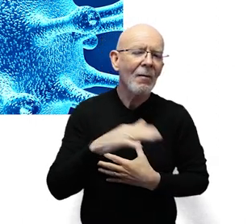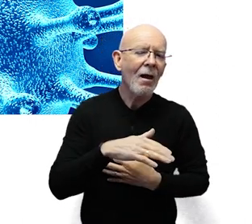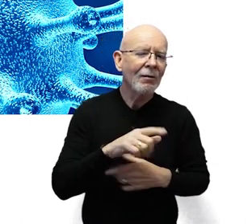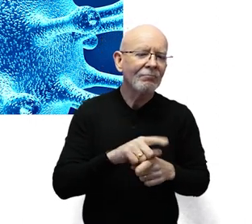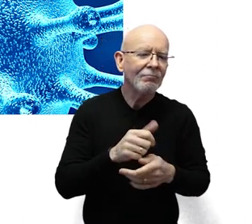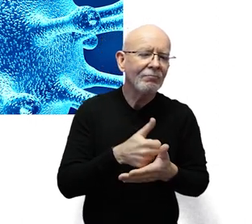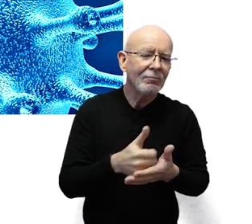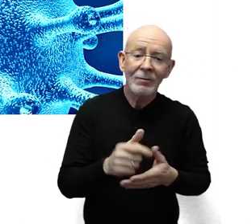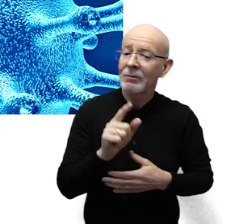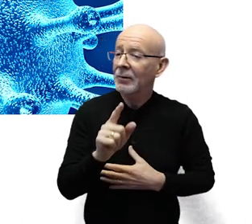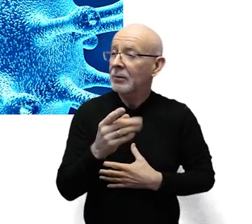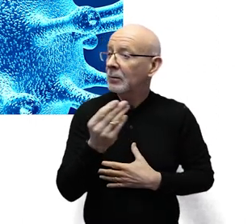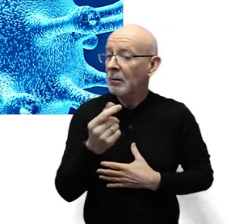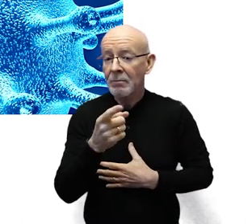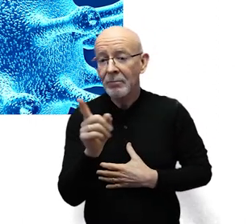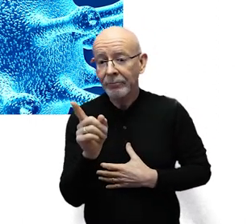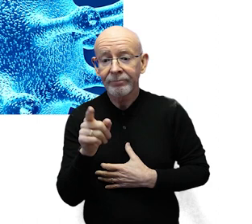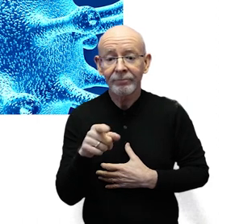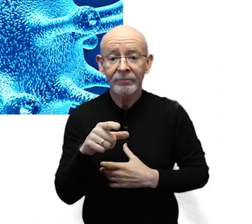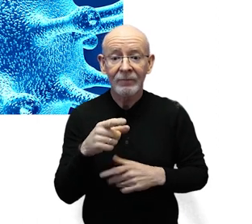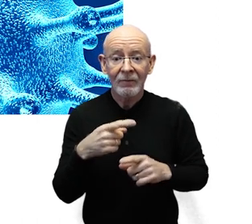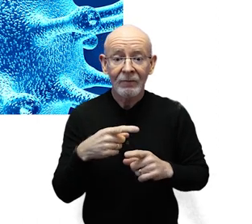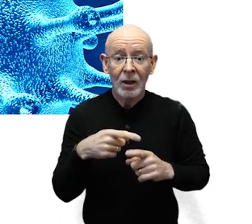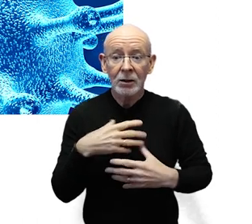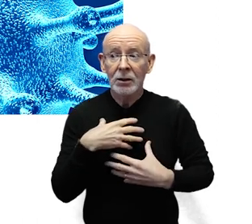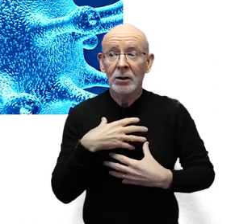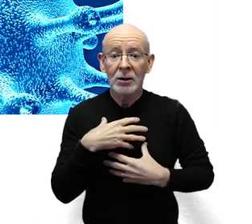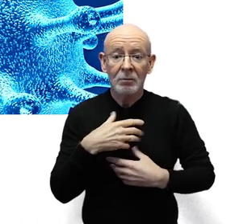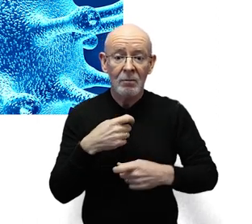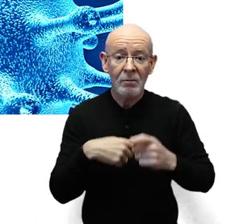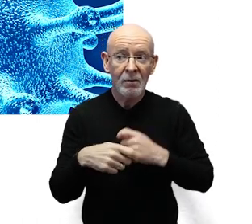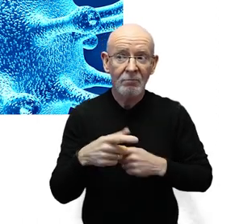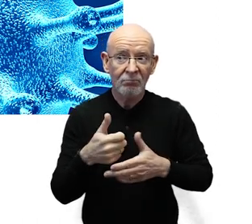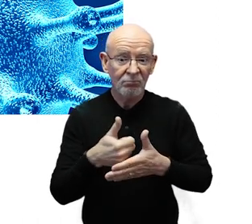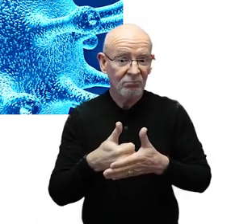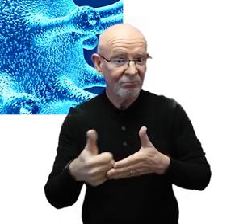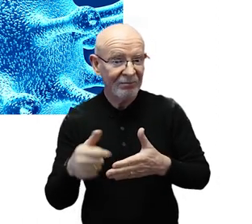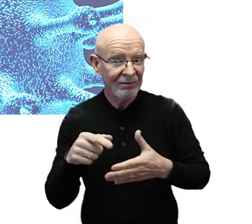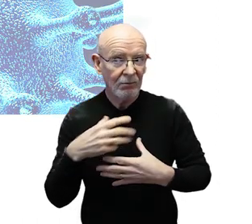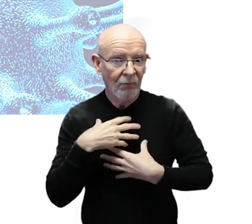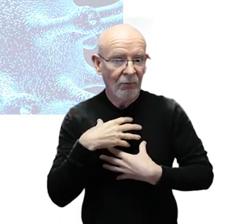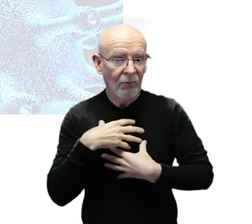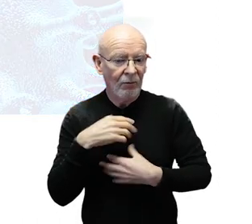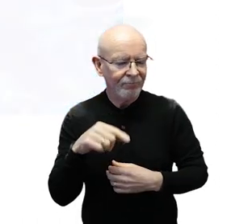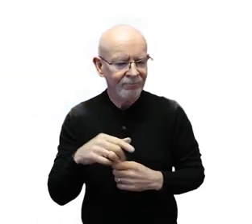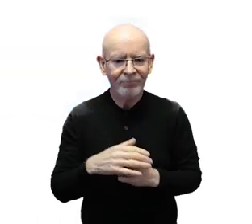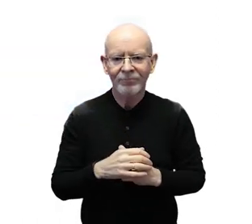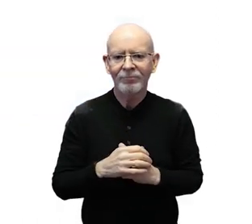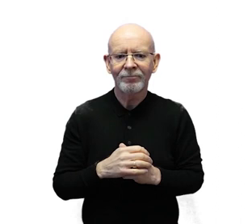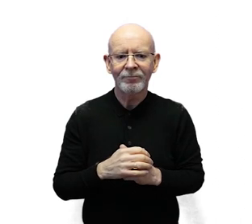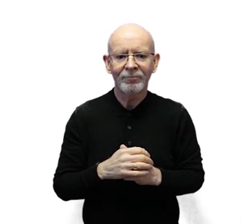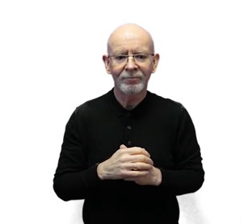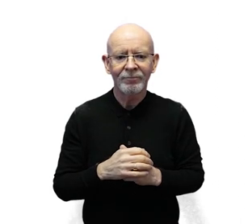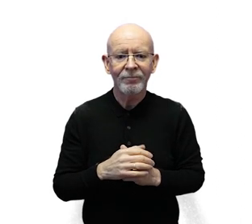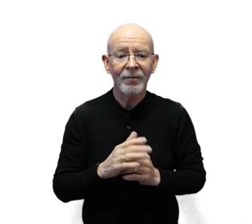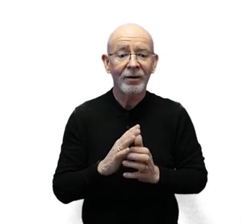for some people, this fast breathing continues and becomes the body's new normal. Dysfunctional breathing